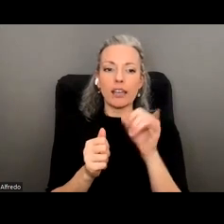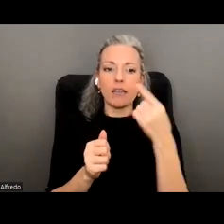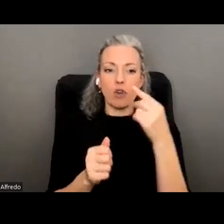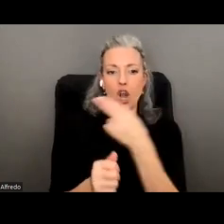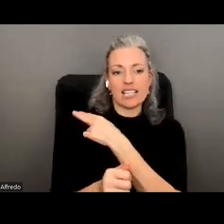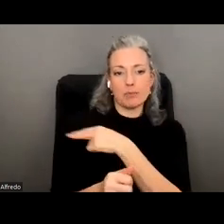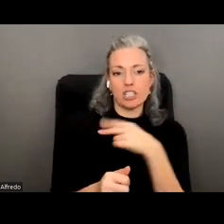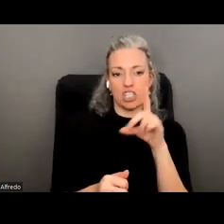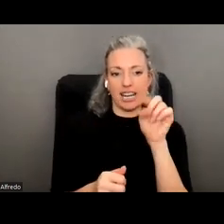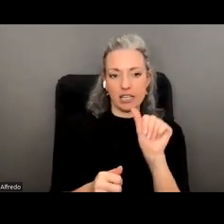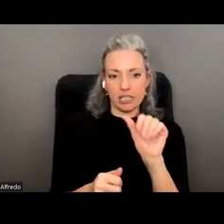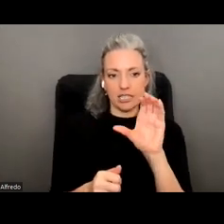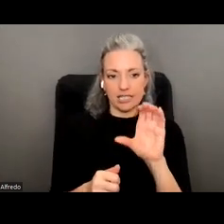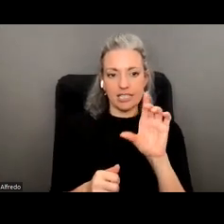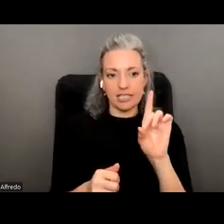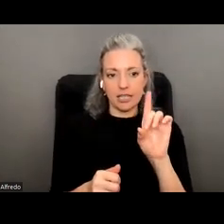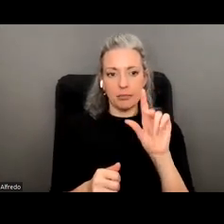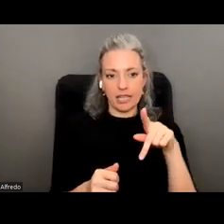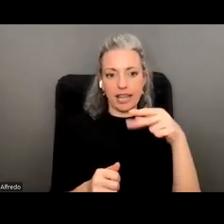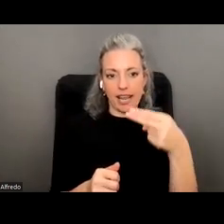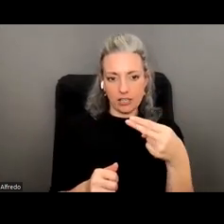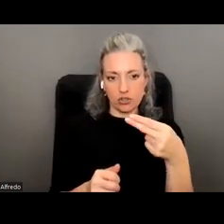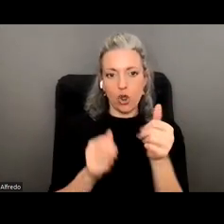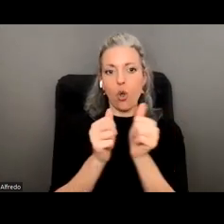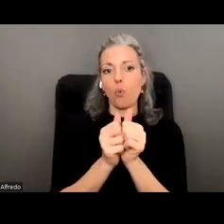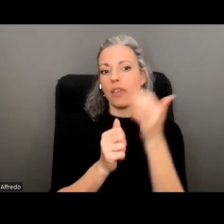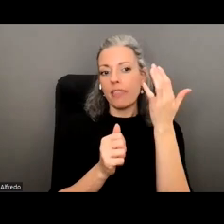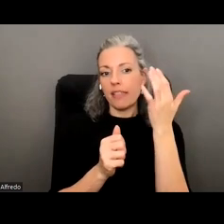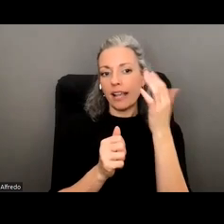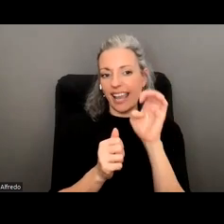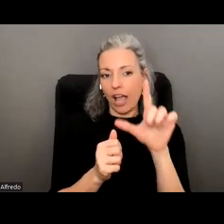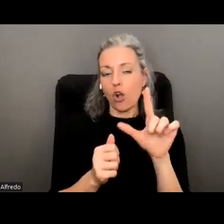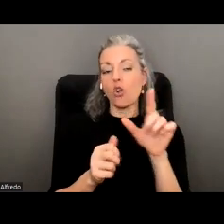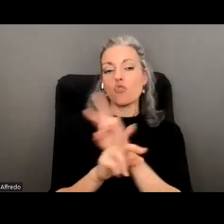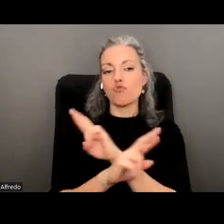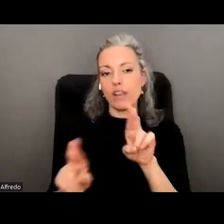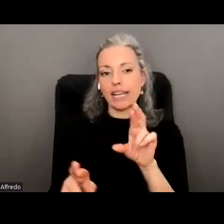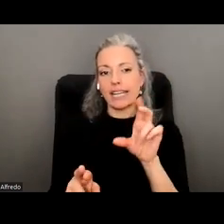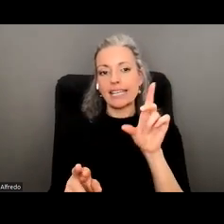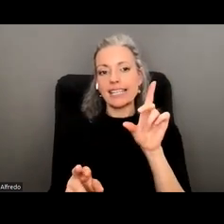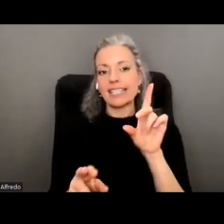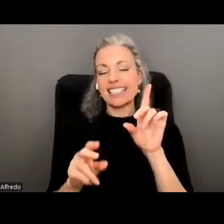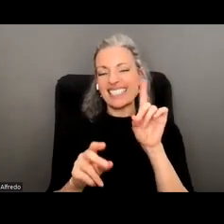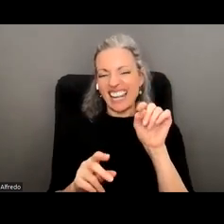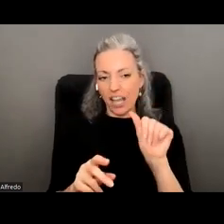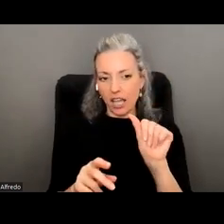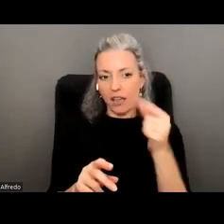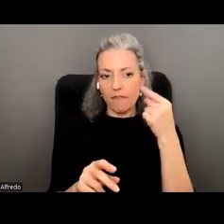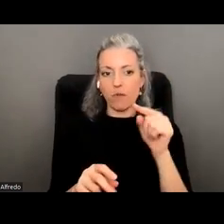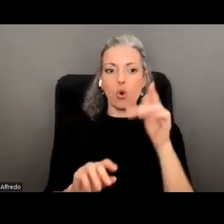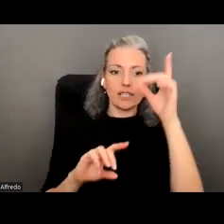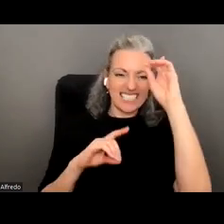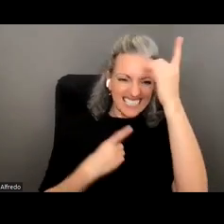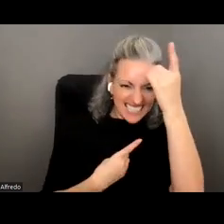with CDPH for, with their CalReady data, which looks at infectious diseases, death data, women, infants,